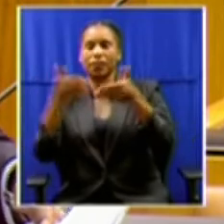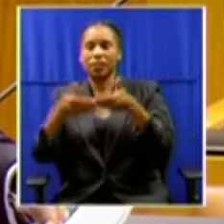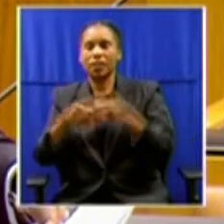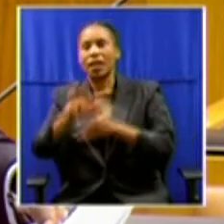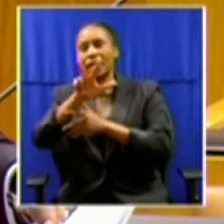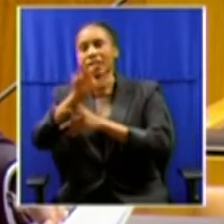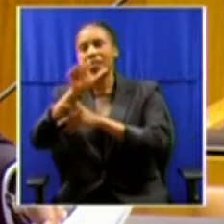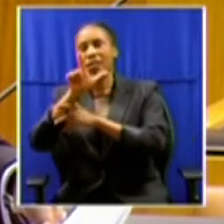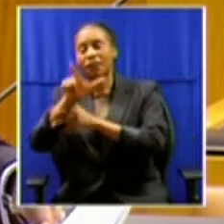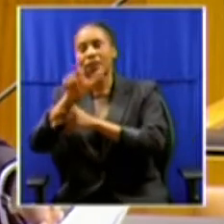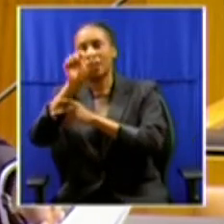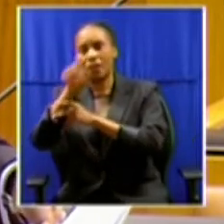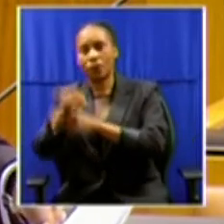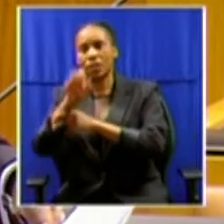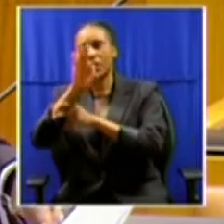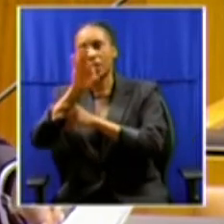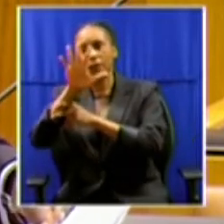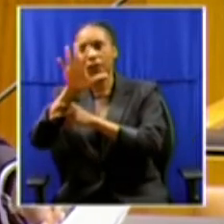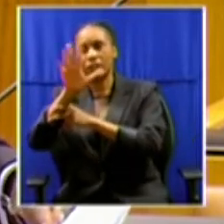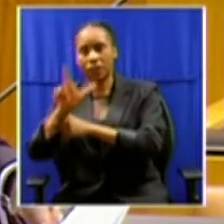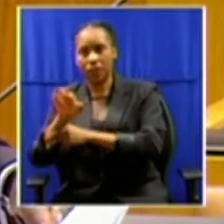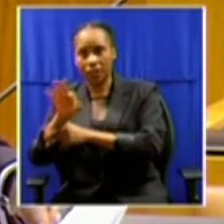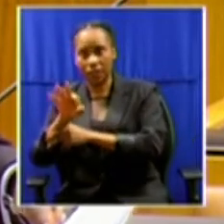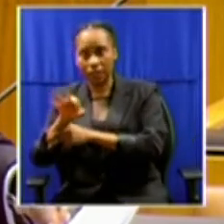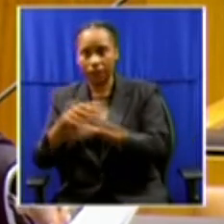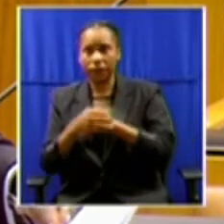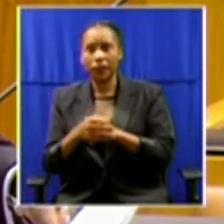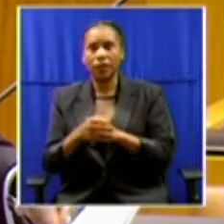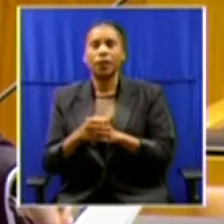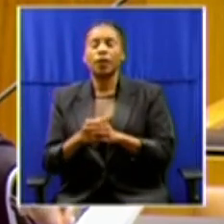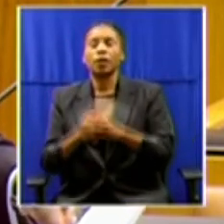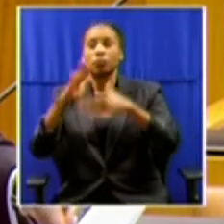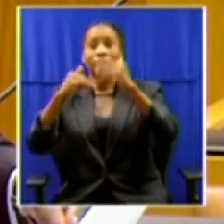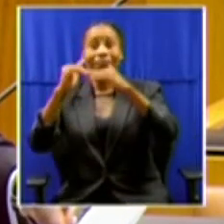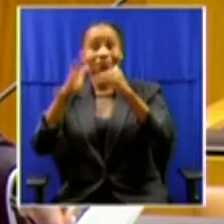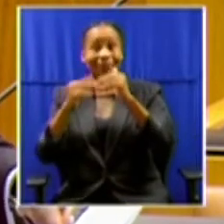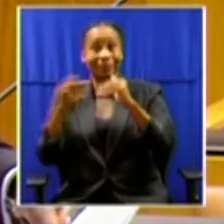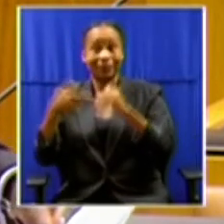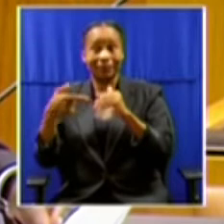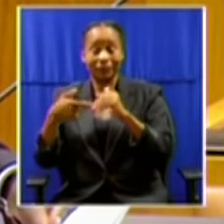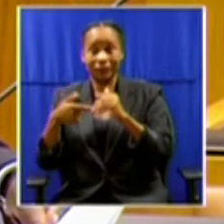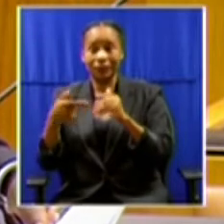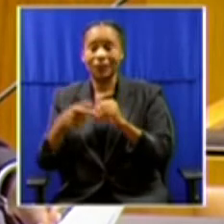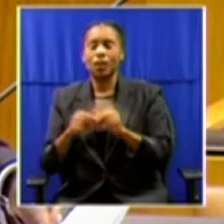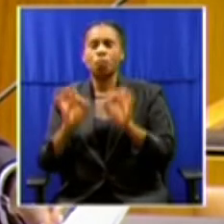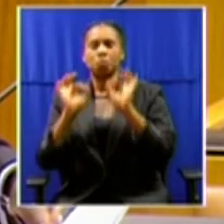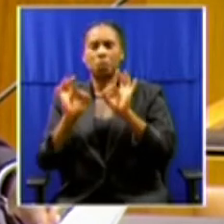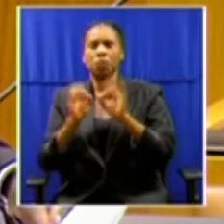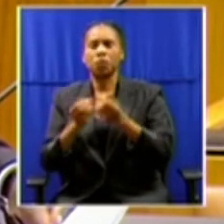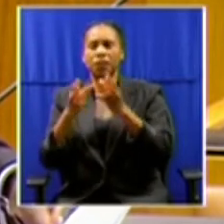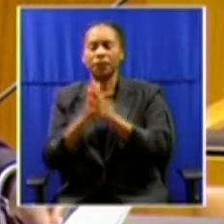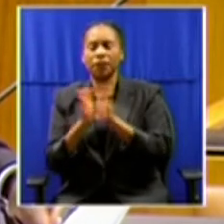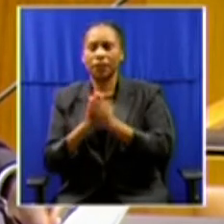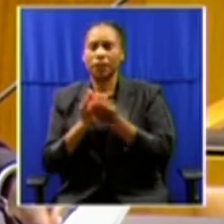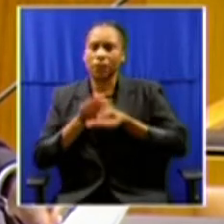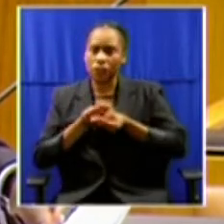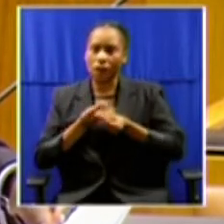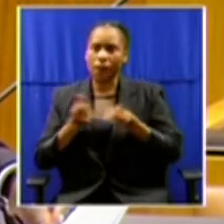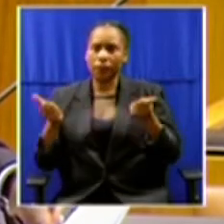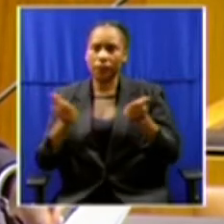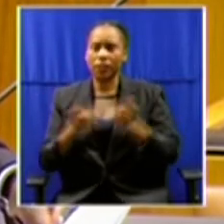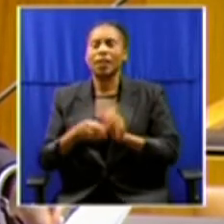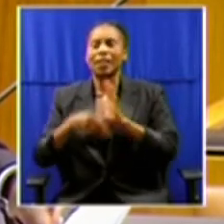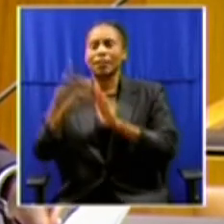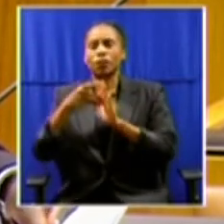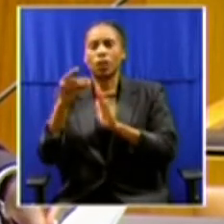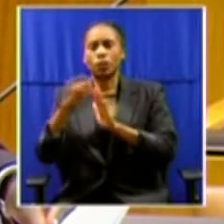28,353. The existing infrastructure is not conducive for providing rehabilitation and developmental